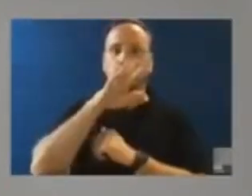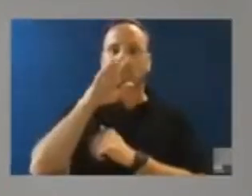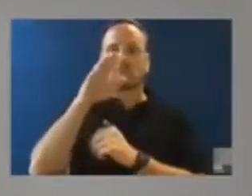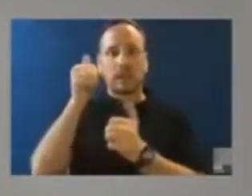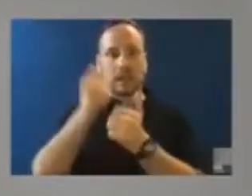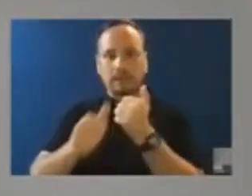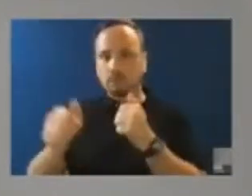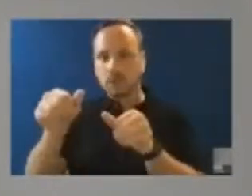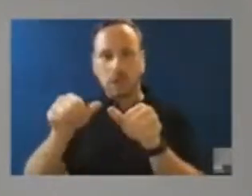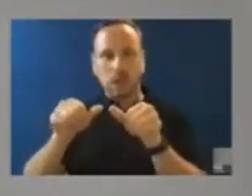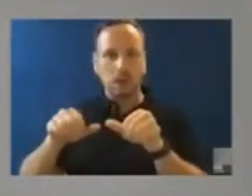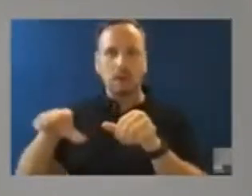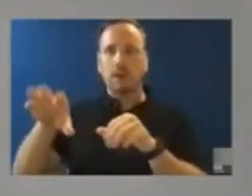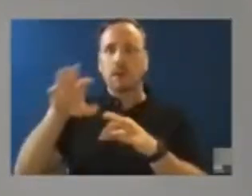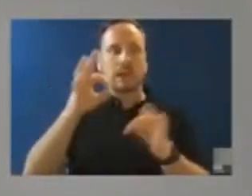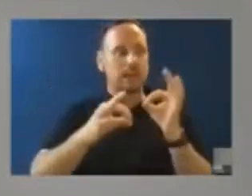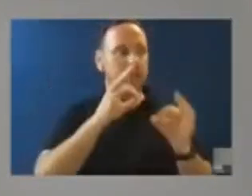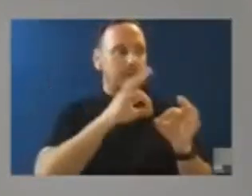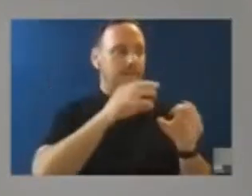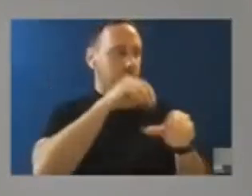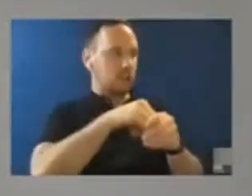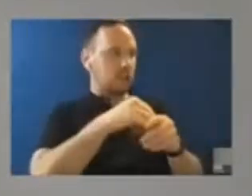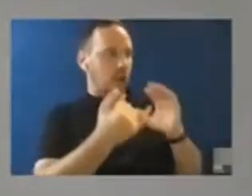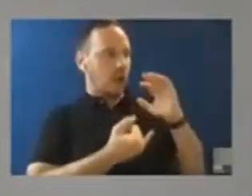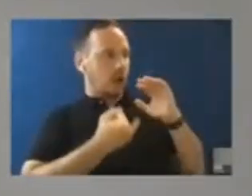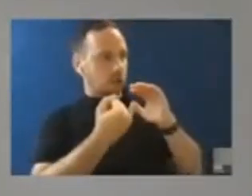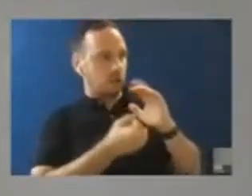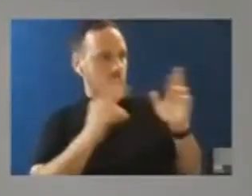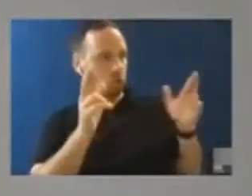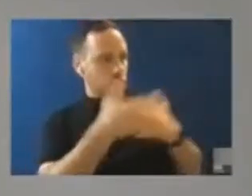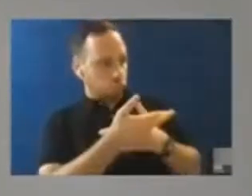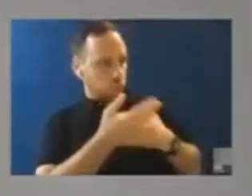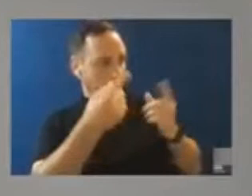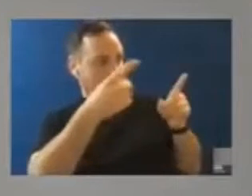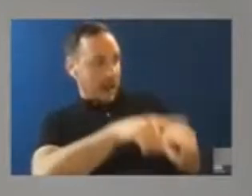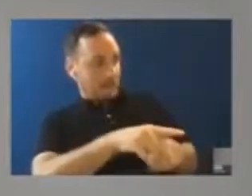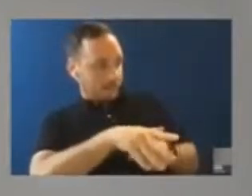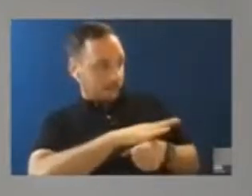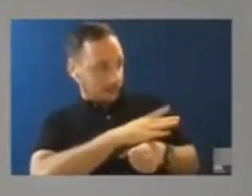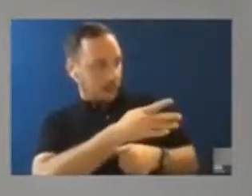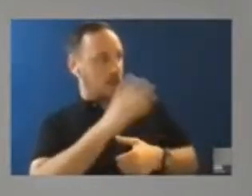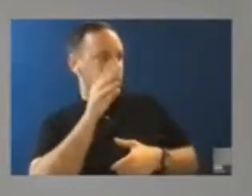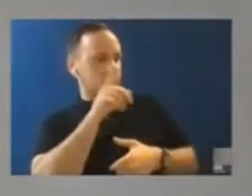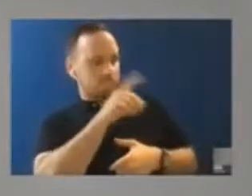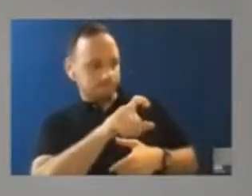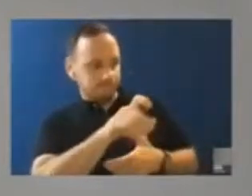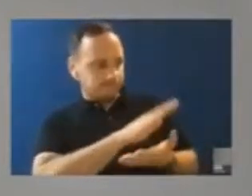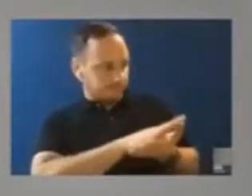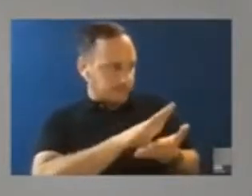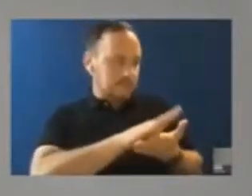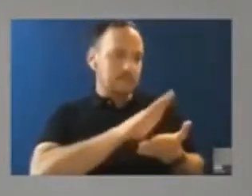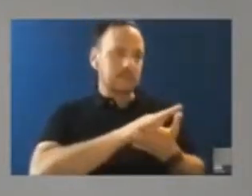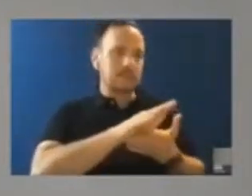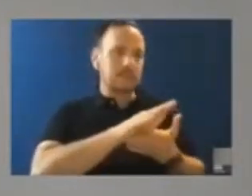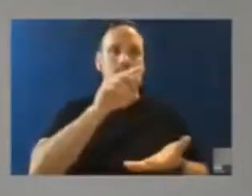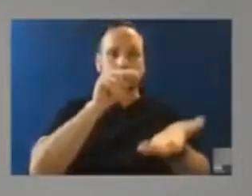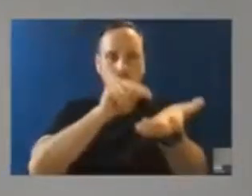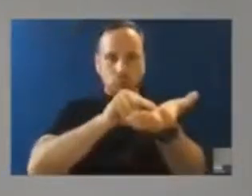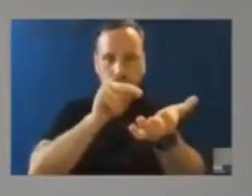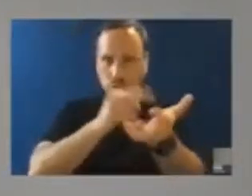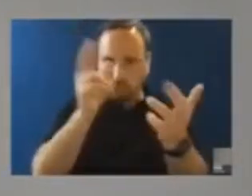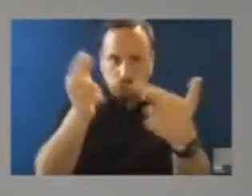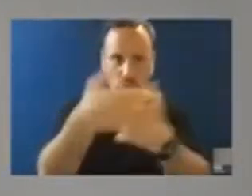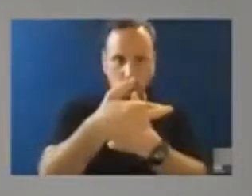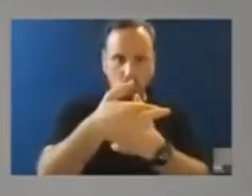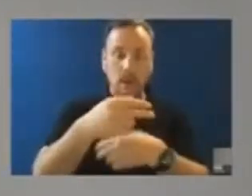situation in an isolation room, for instance. They can be used in the nurse rooms. So this will be a very specialized cleaning